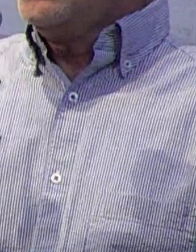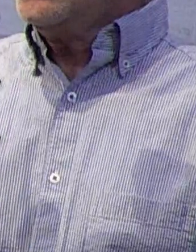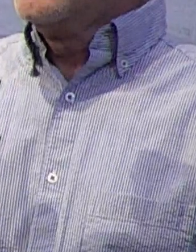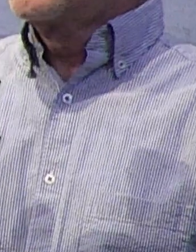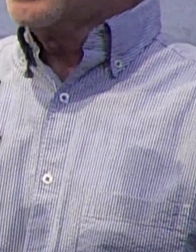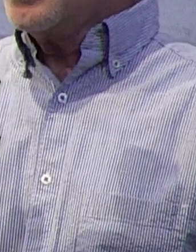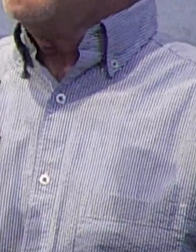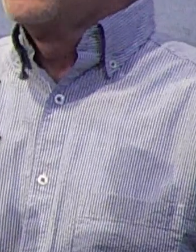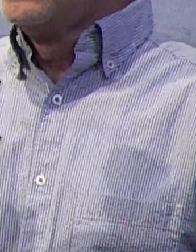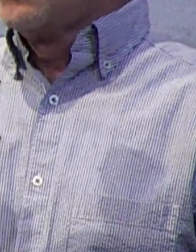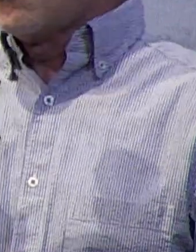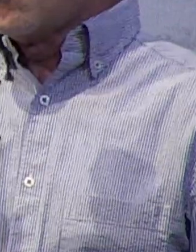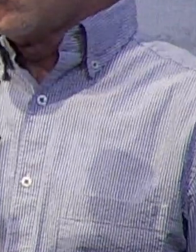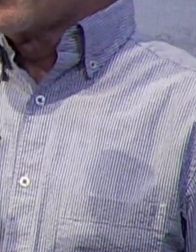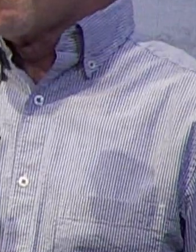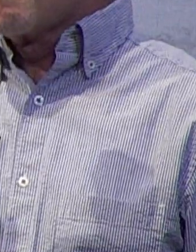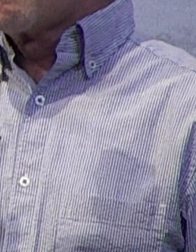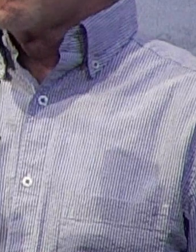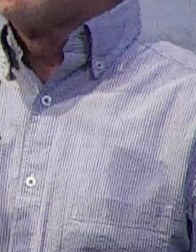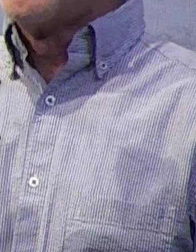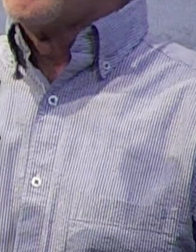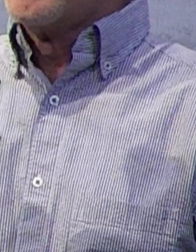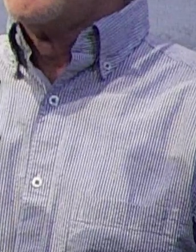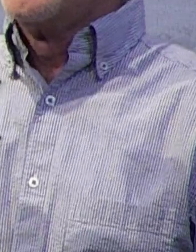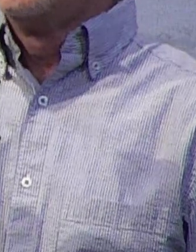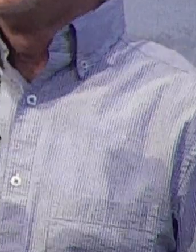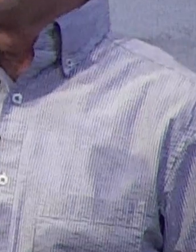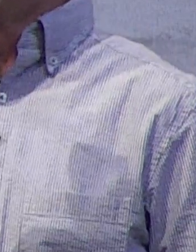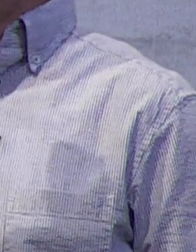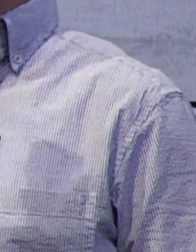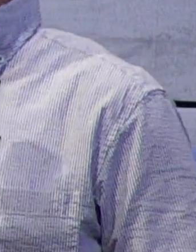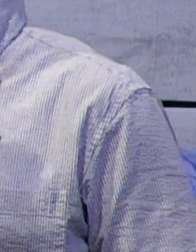Who can stop the Lord